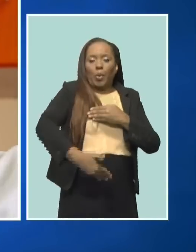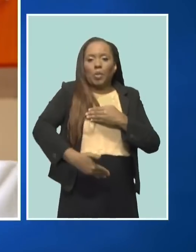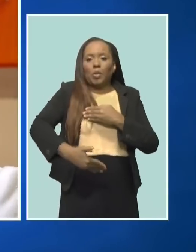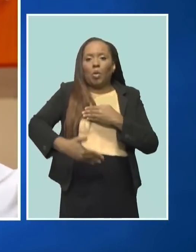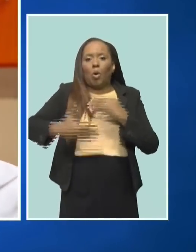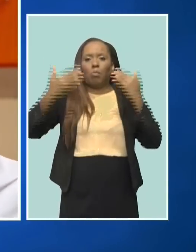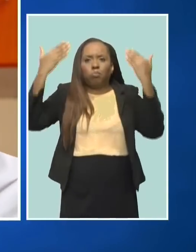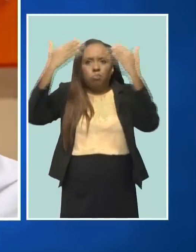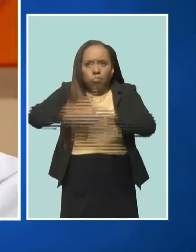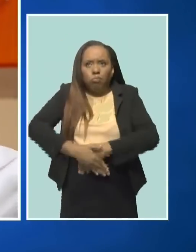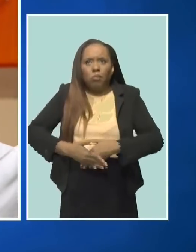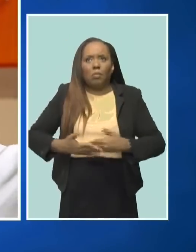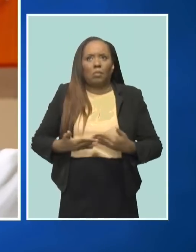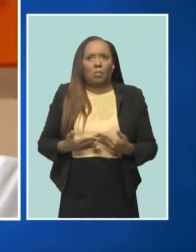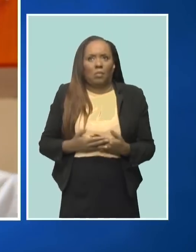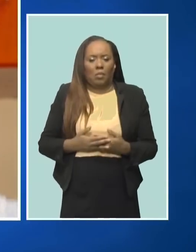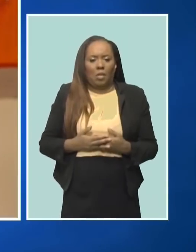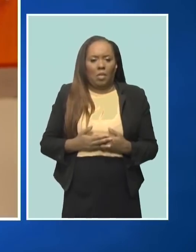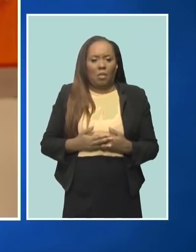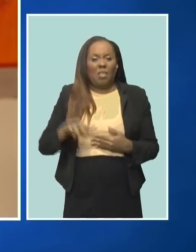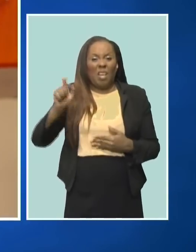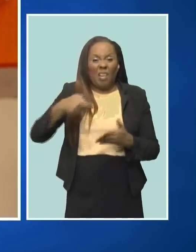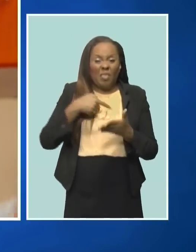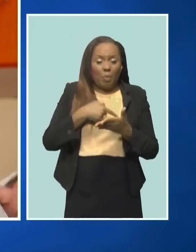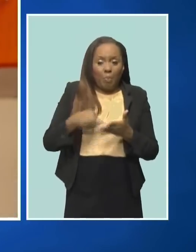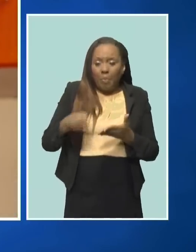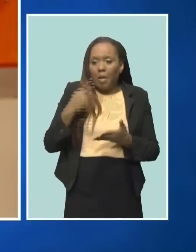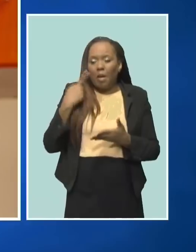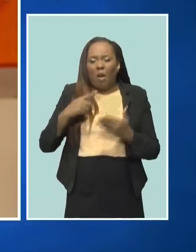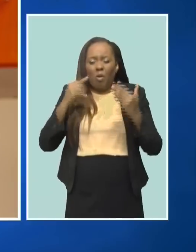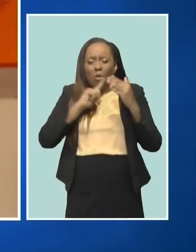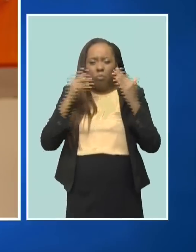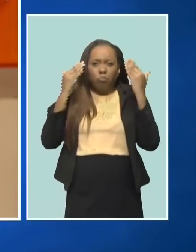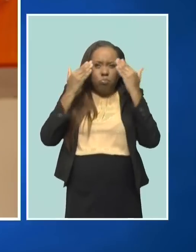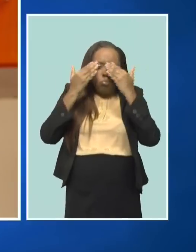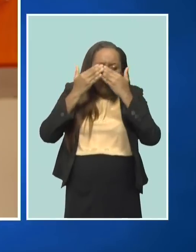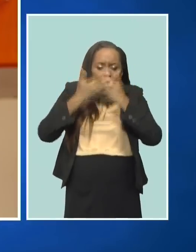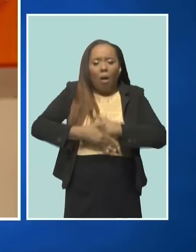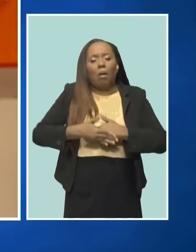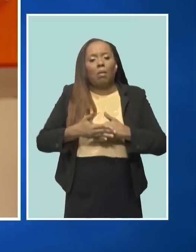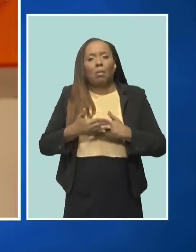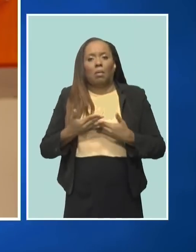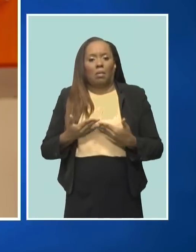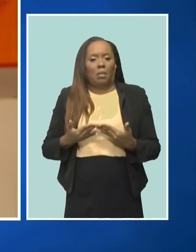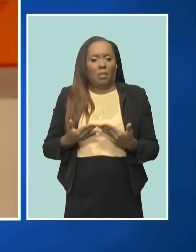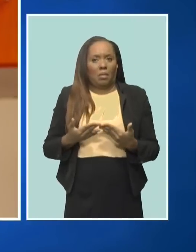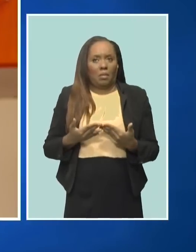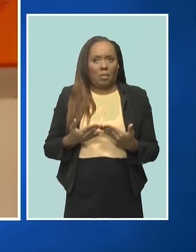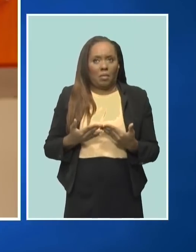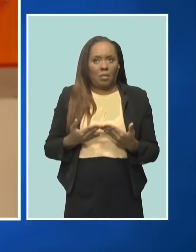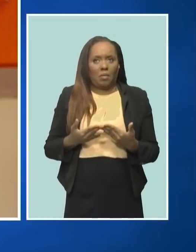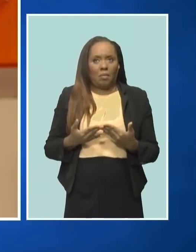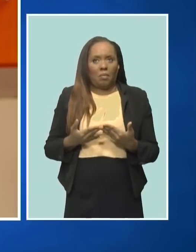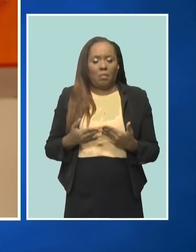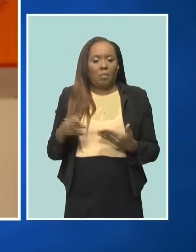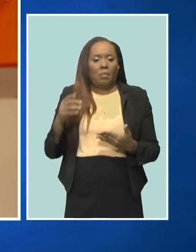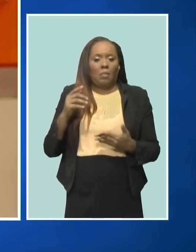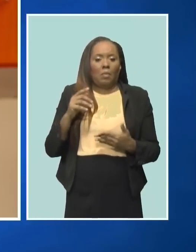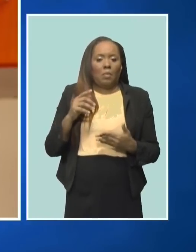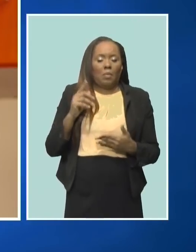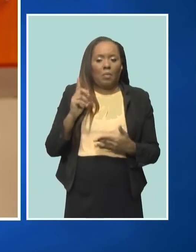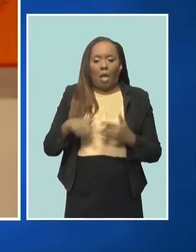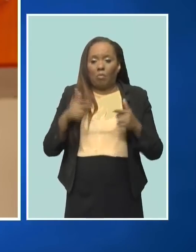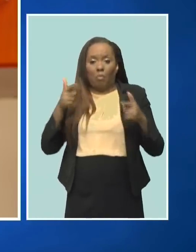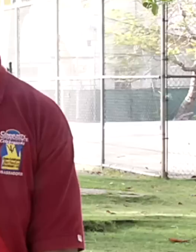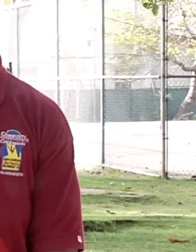Everybody complain, they're going to pay to get the tint done, they're going to do this. What happens if the shootings hit home